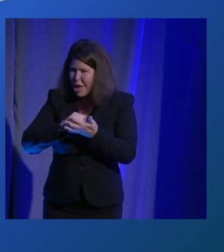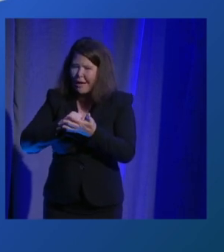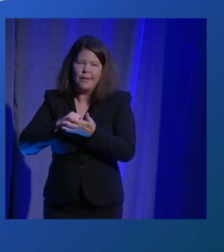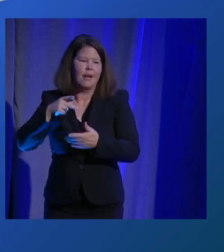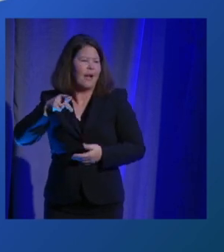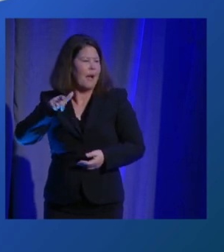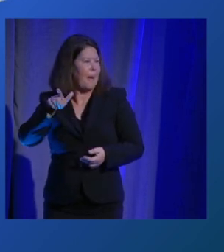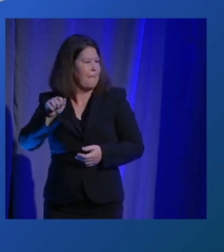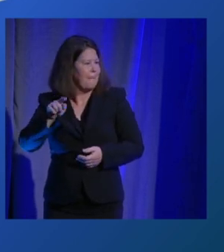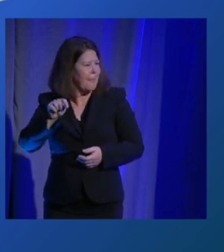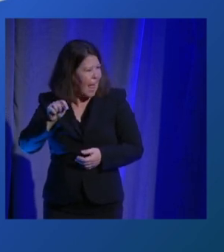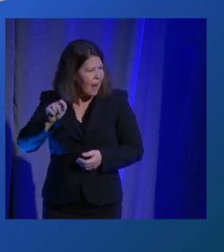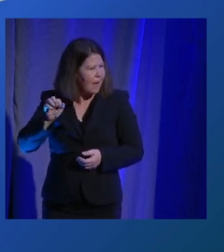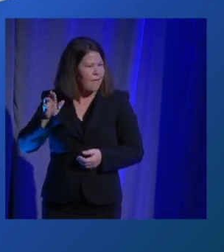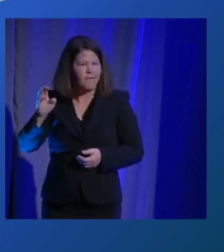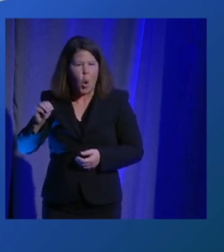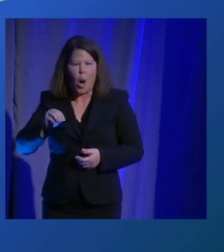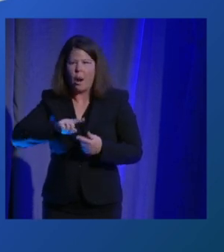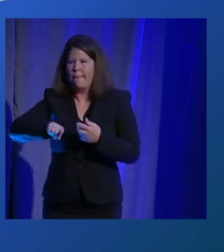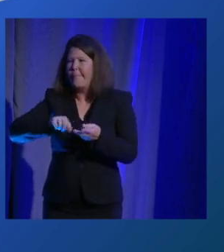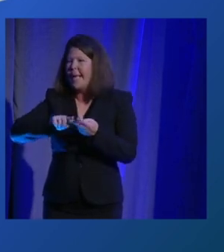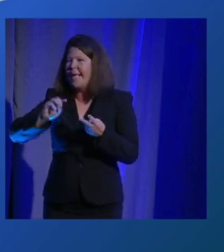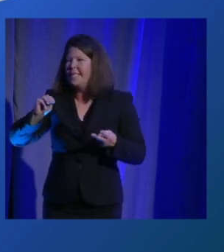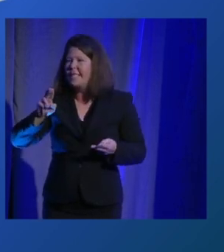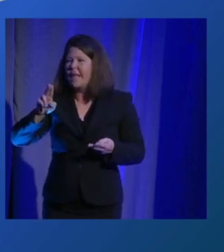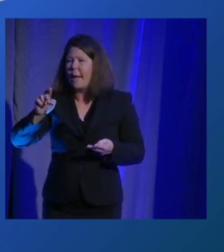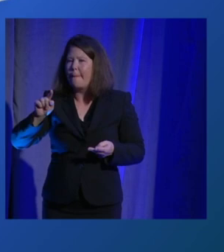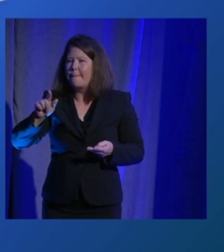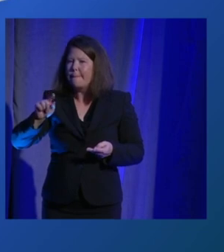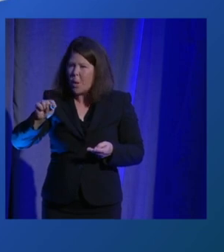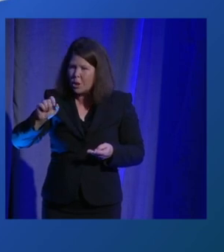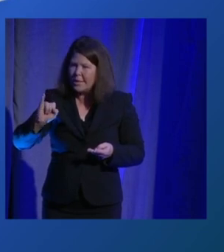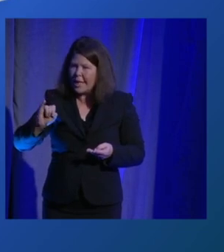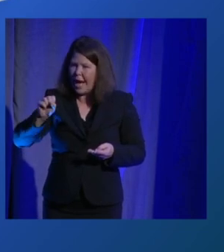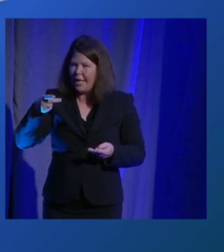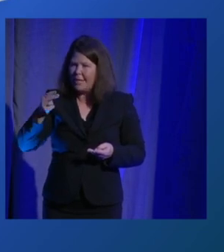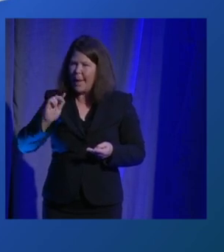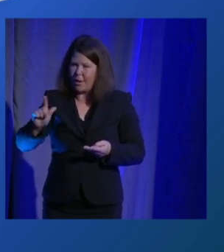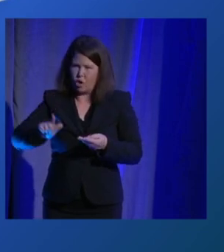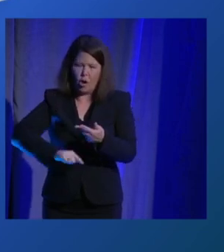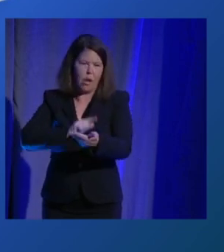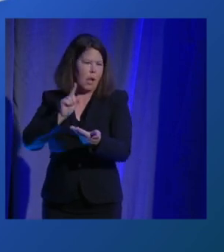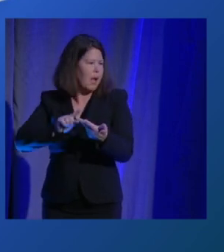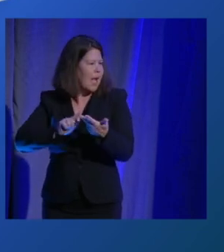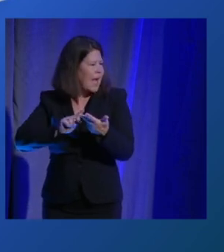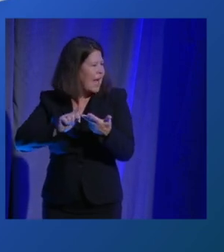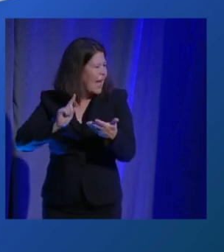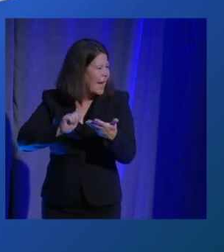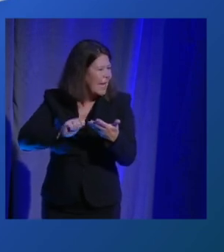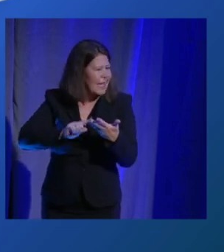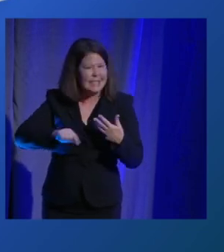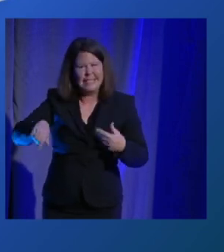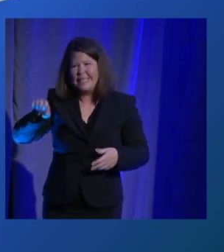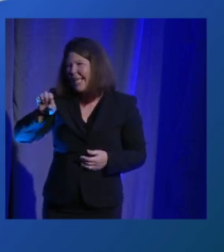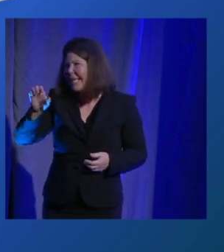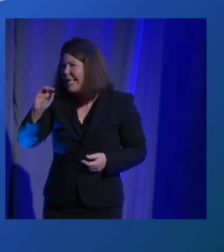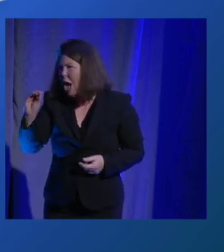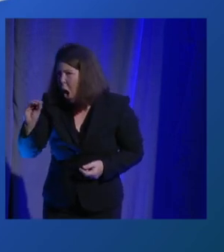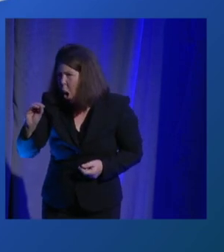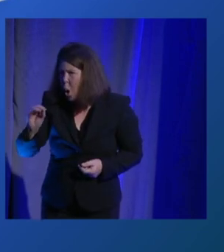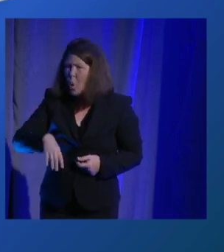multispectral collection platform it's the EO platform it's going out and taking Text data and putting a